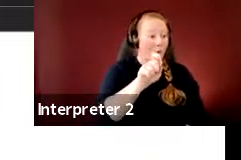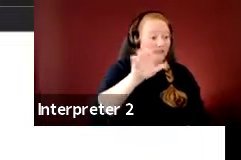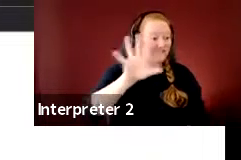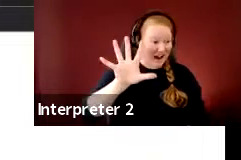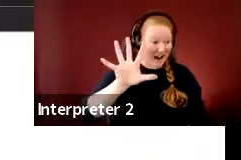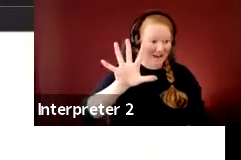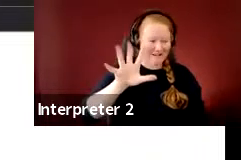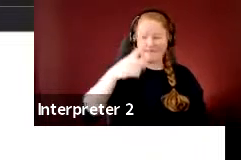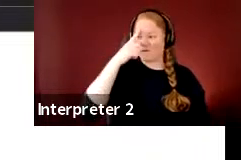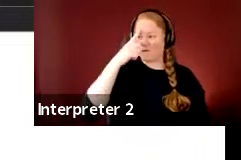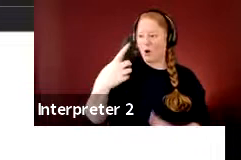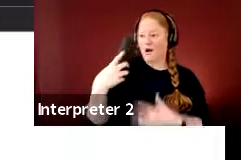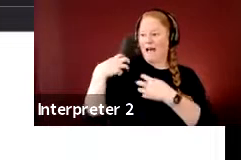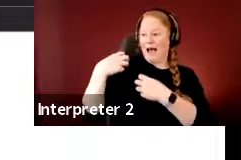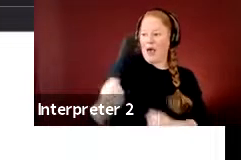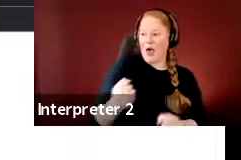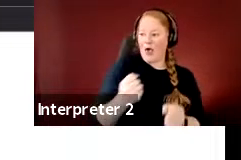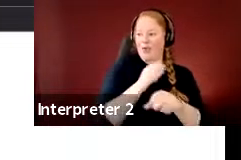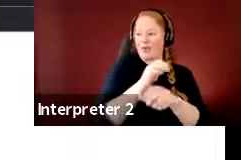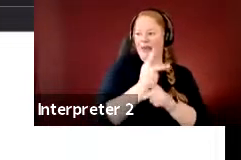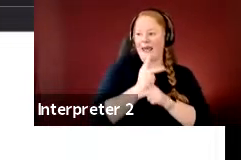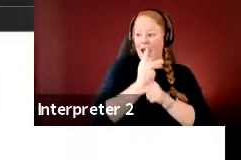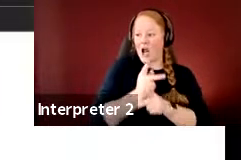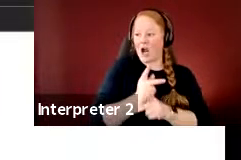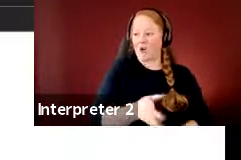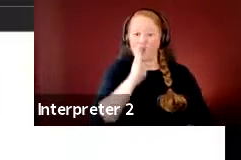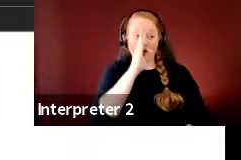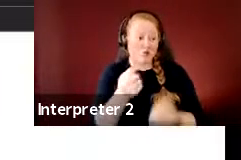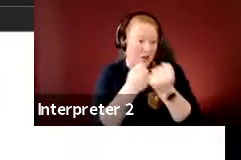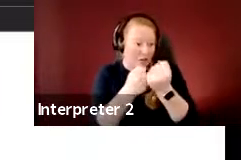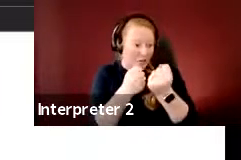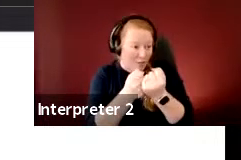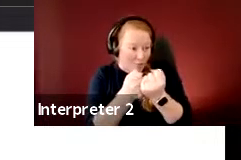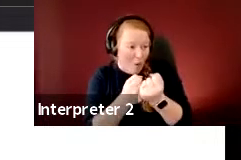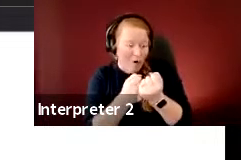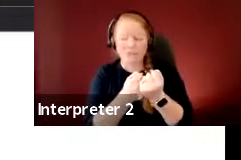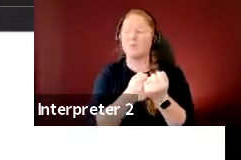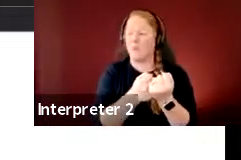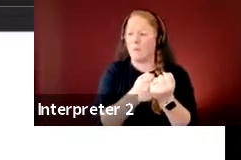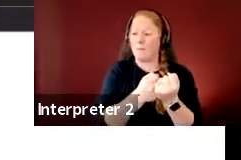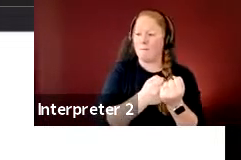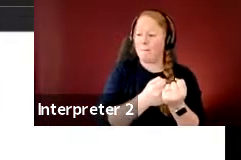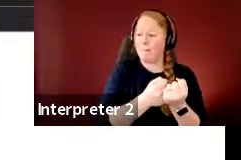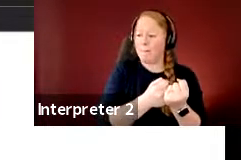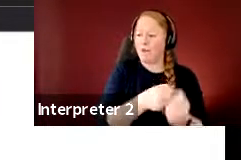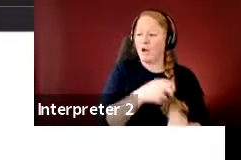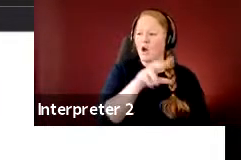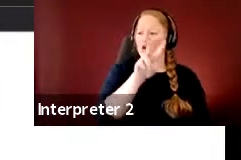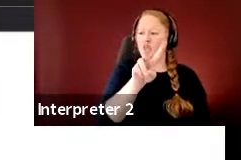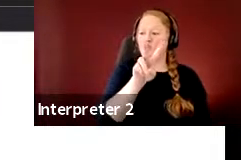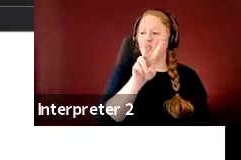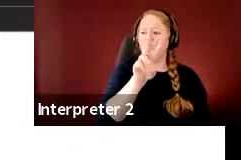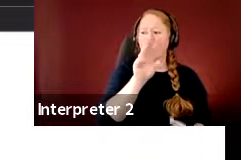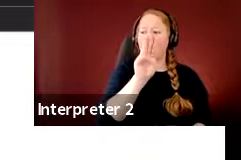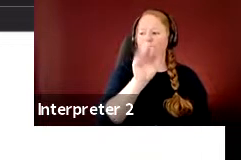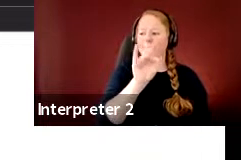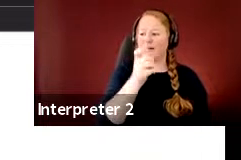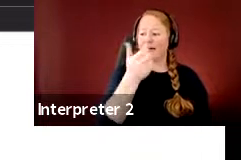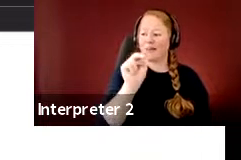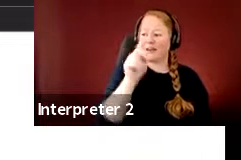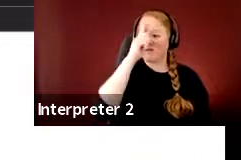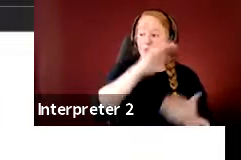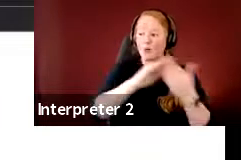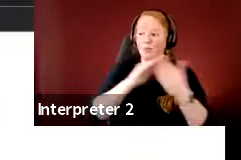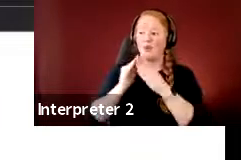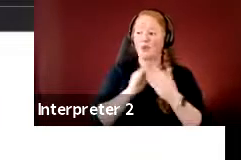direct support care workers, 2 million going to community violence intervention programs, 1